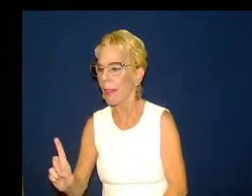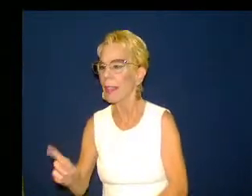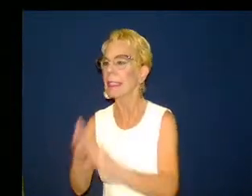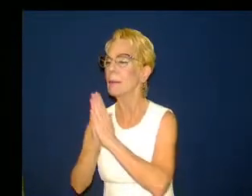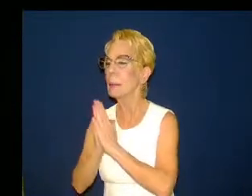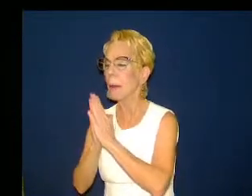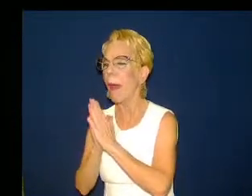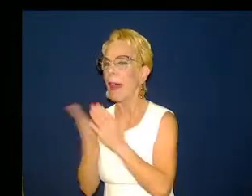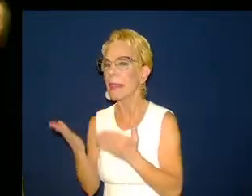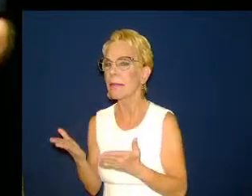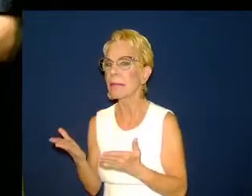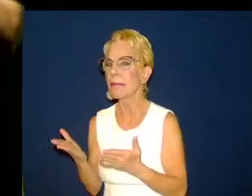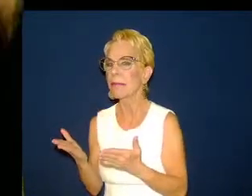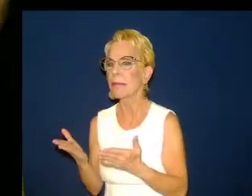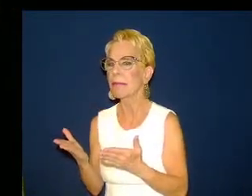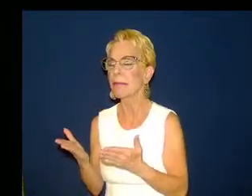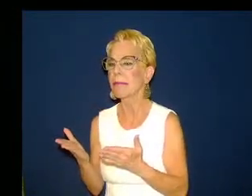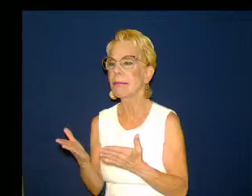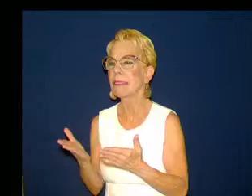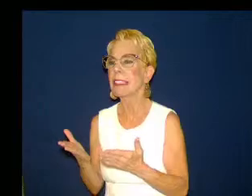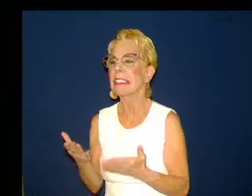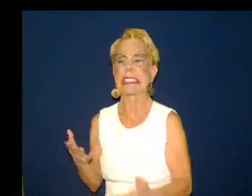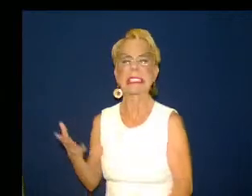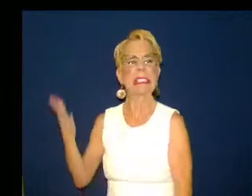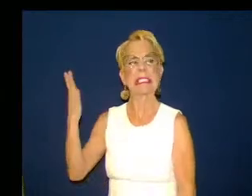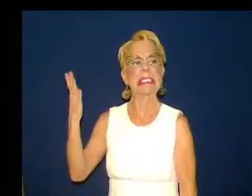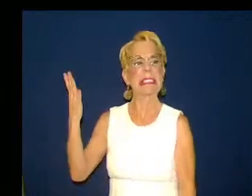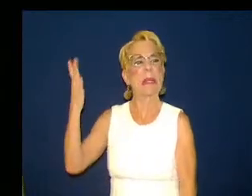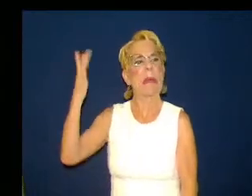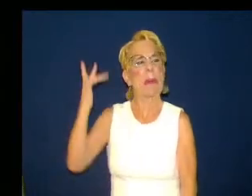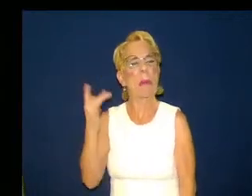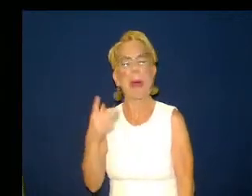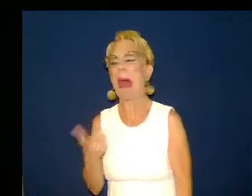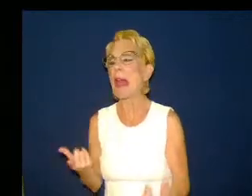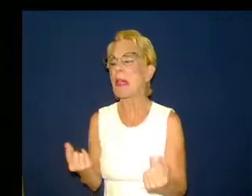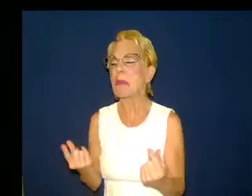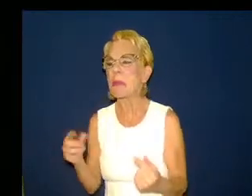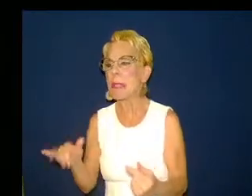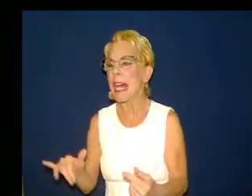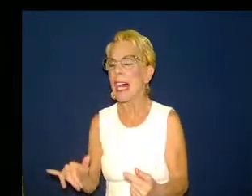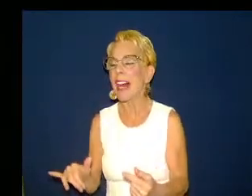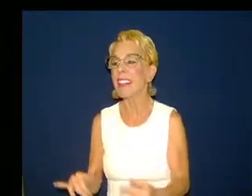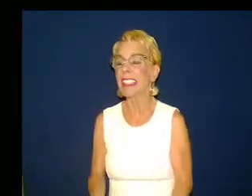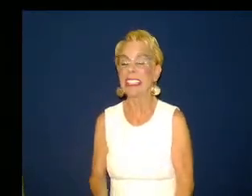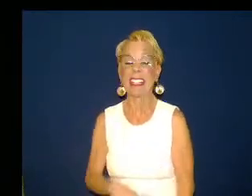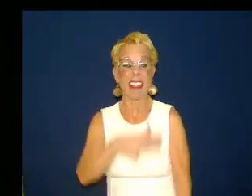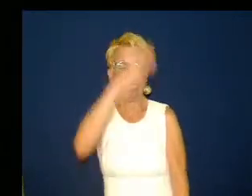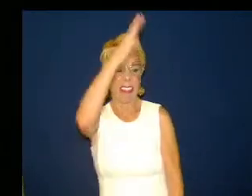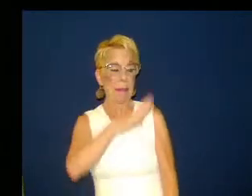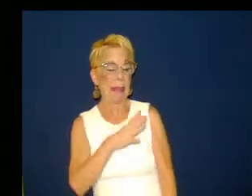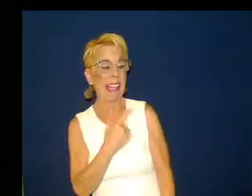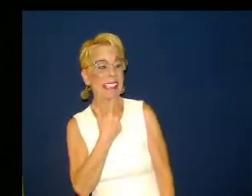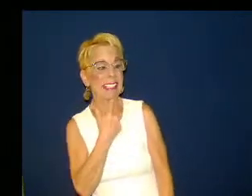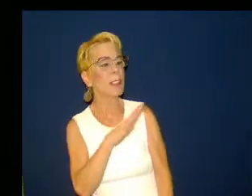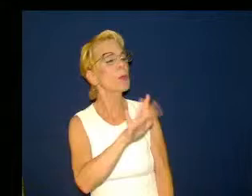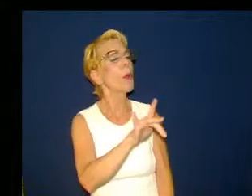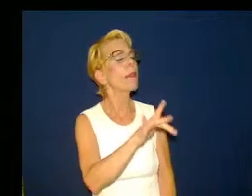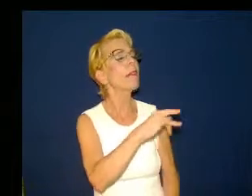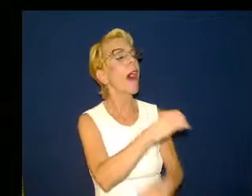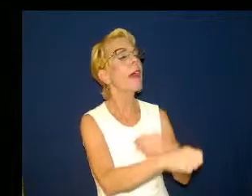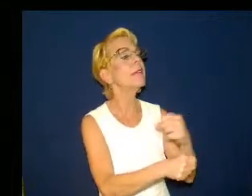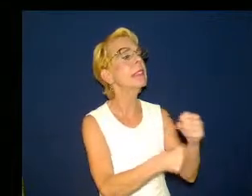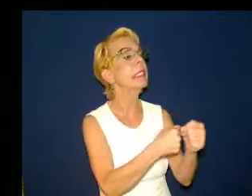"You know, I've come here to pray every day for 25 years. In the morning, I pray for